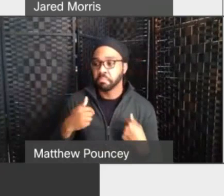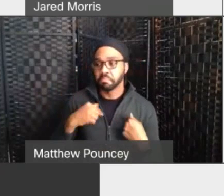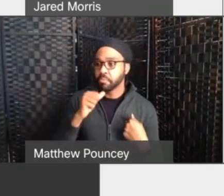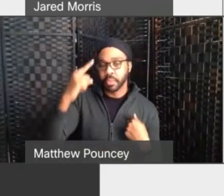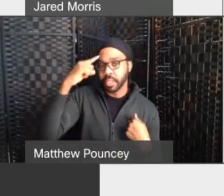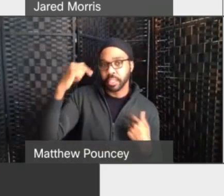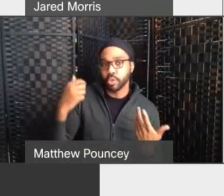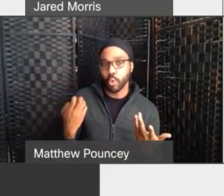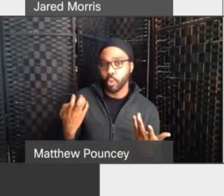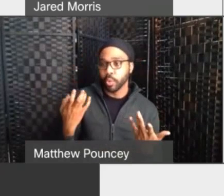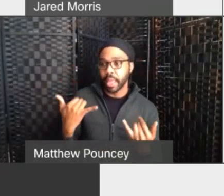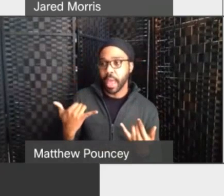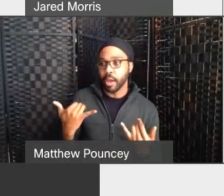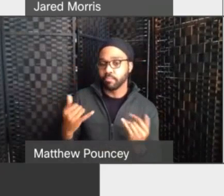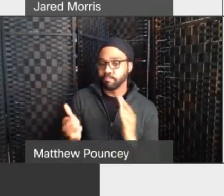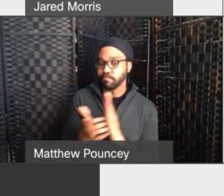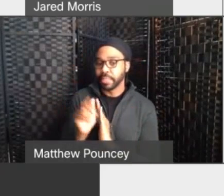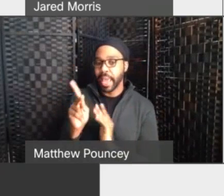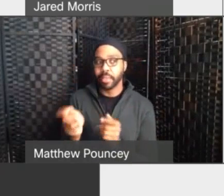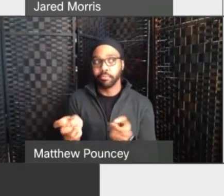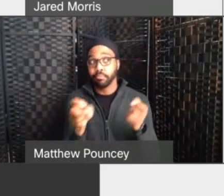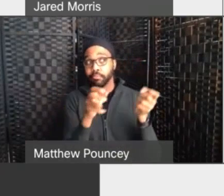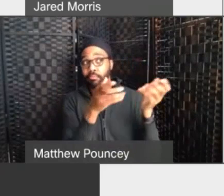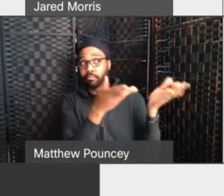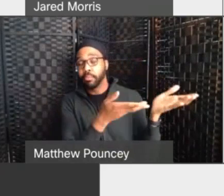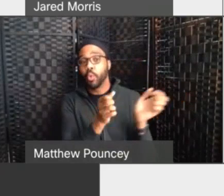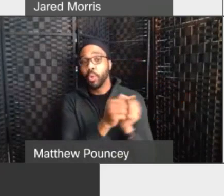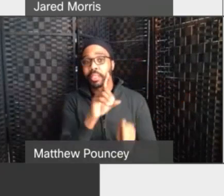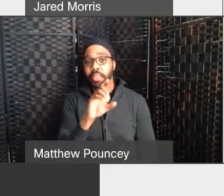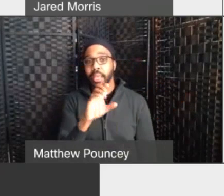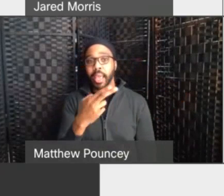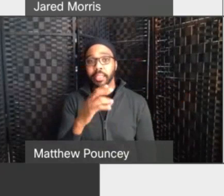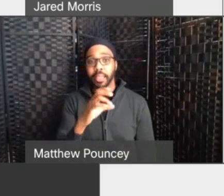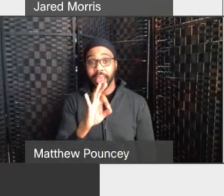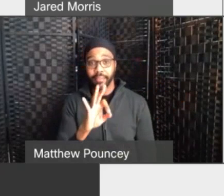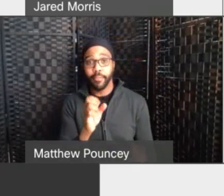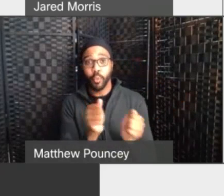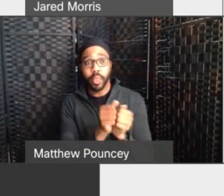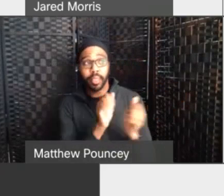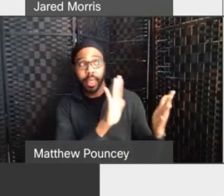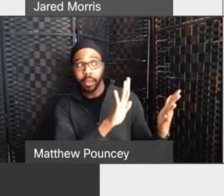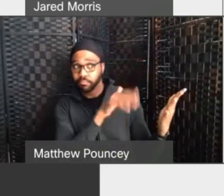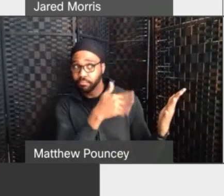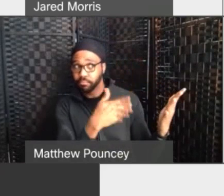It is with DHCF for final approval. So as soon as,